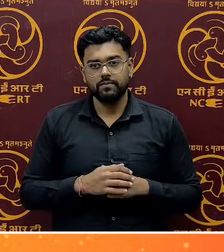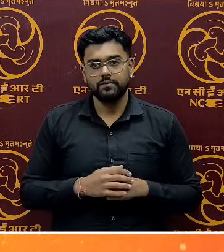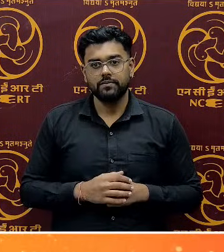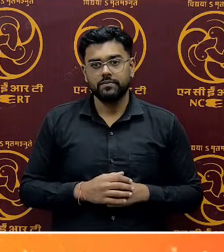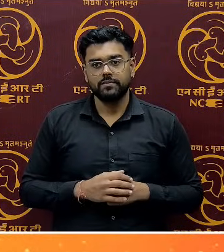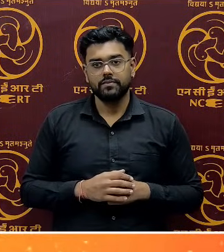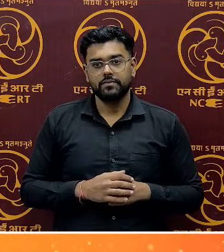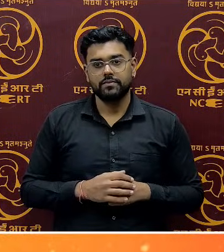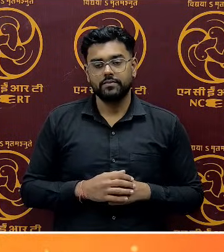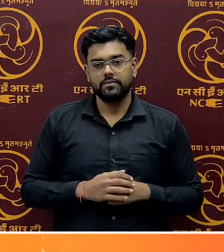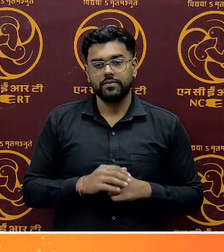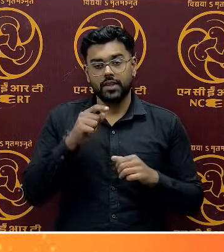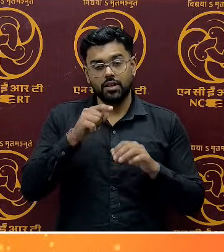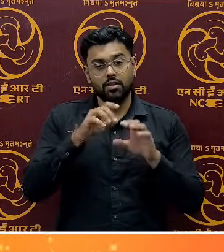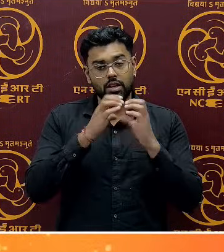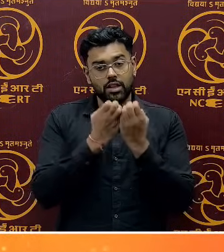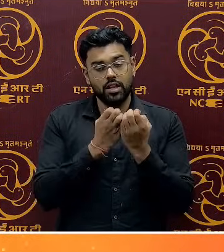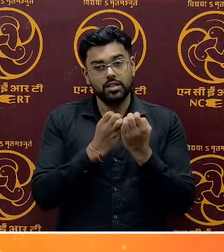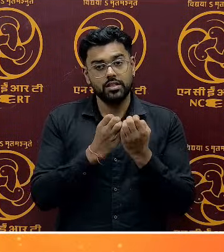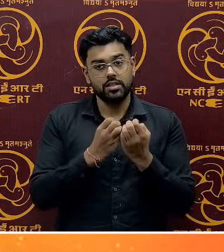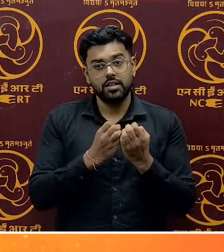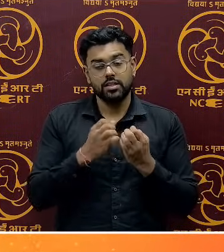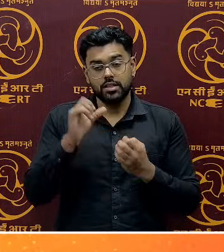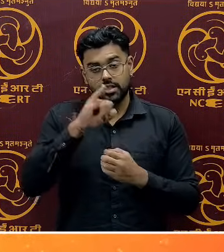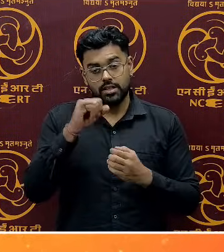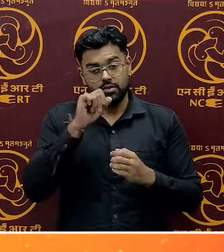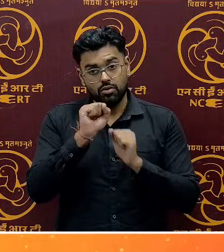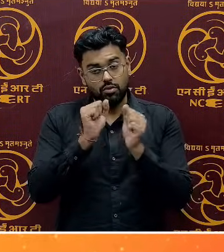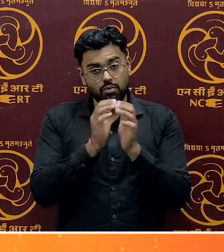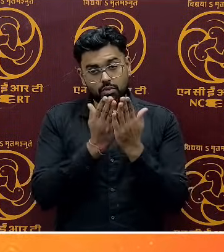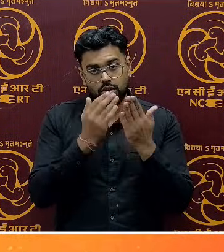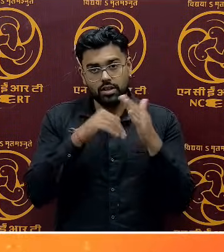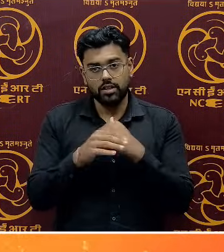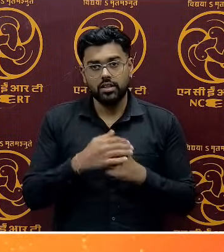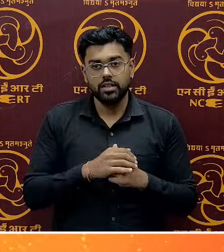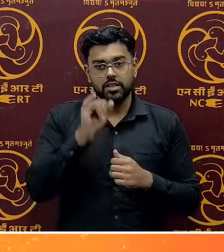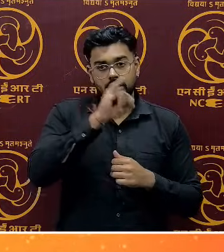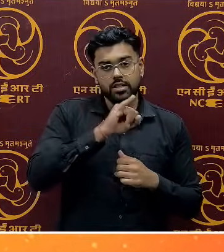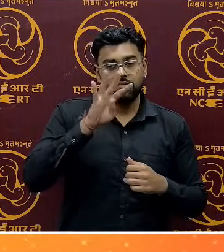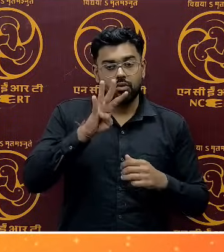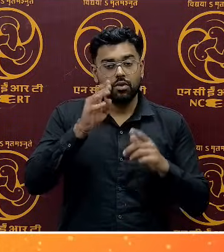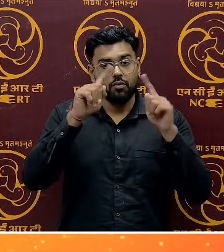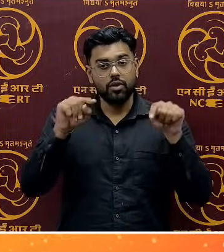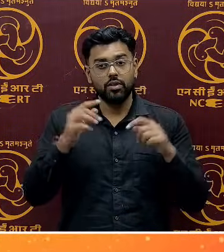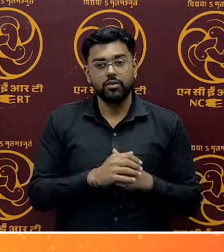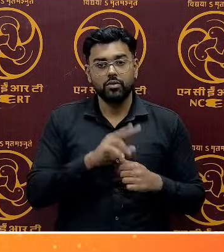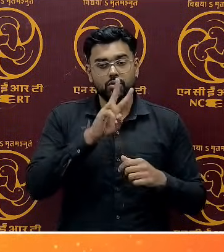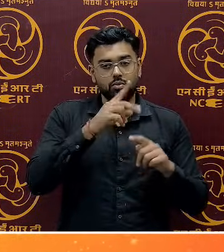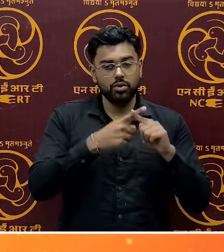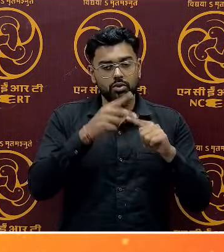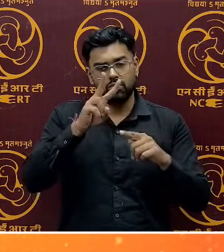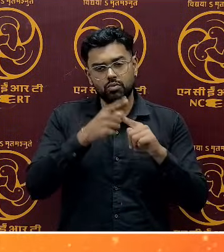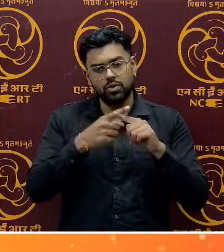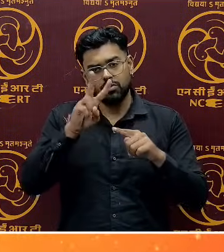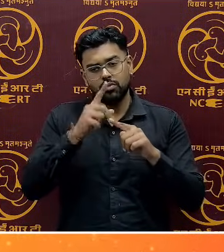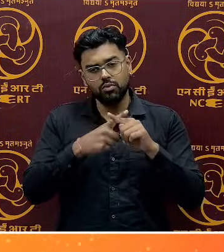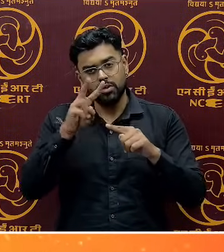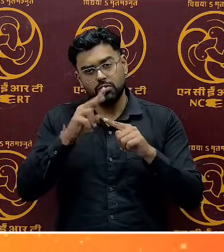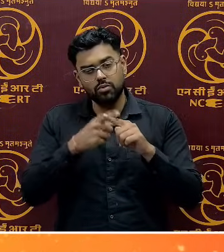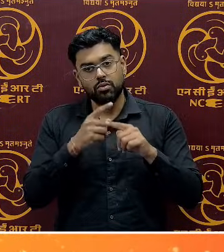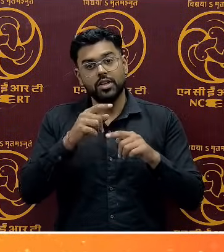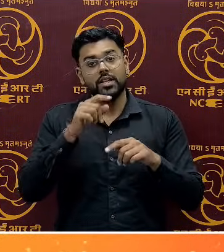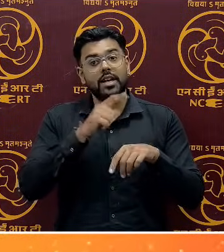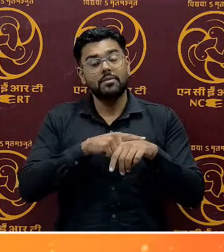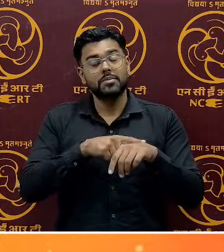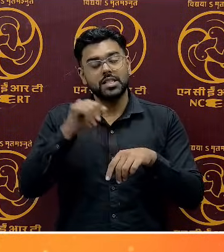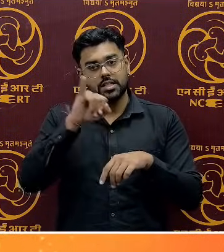Prakash for class 6. 64 can be factorized as 2 into 2 into 2 into 2 into 2 into 2 6 times. So,